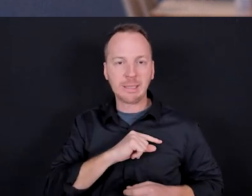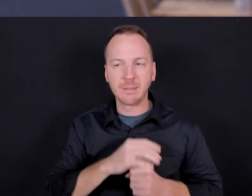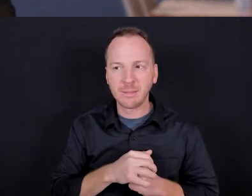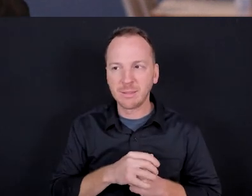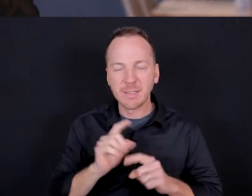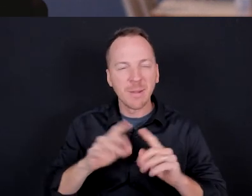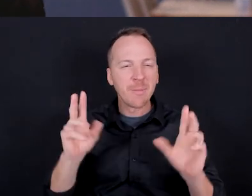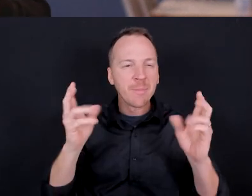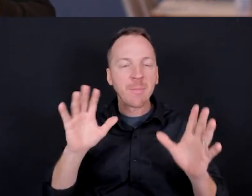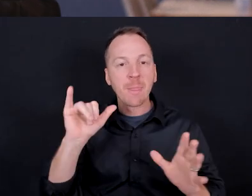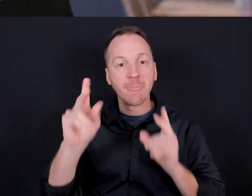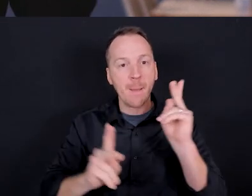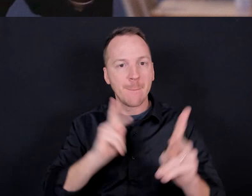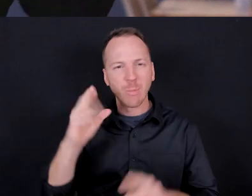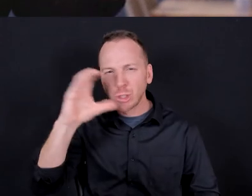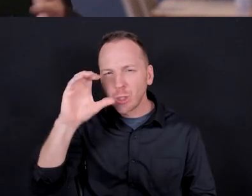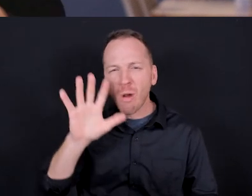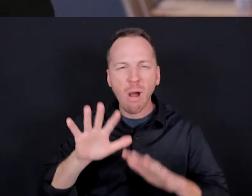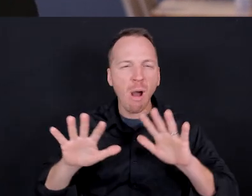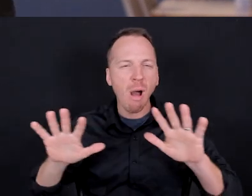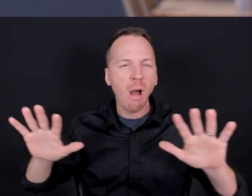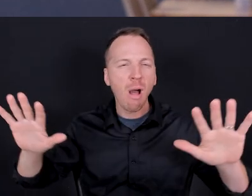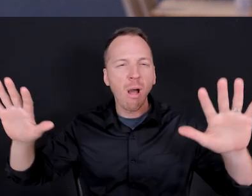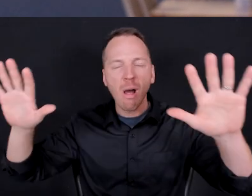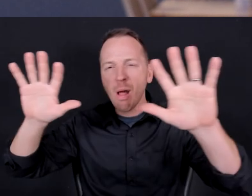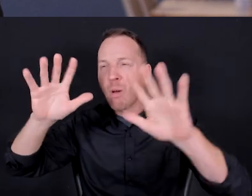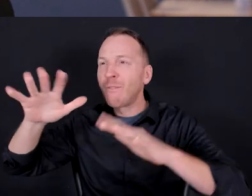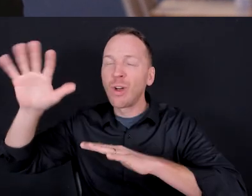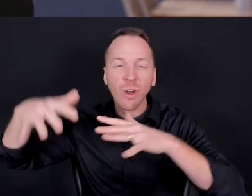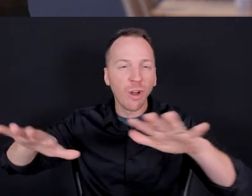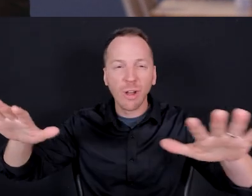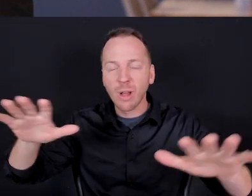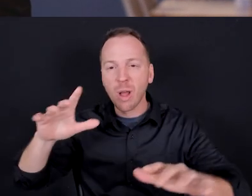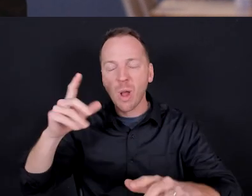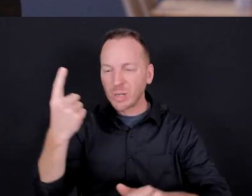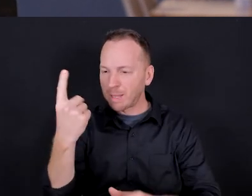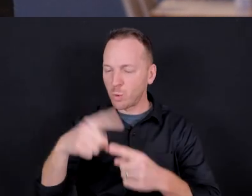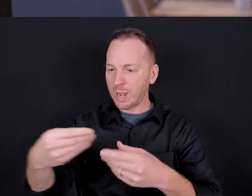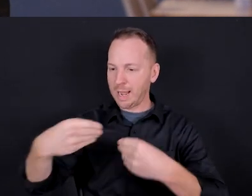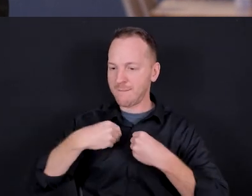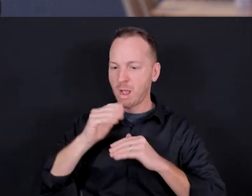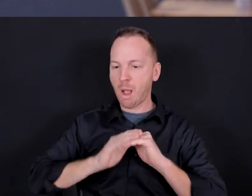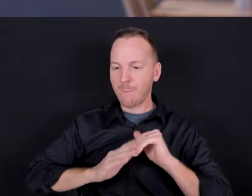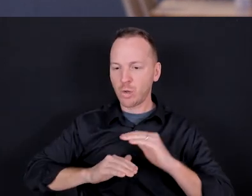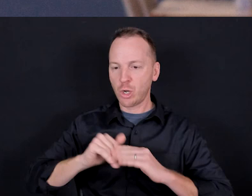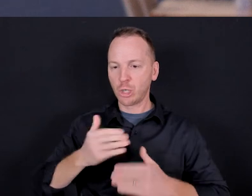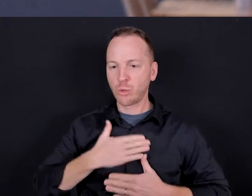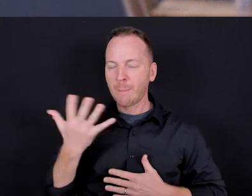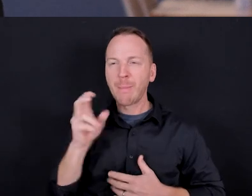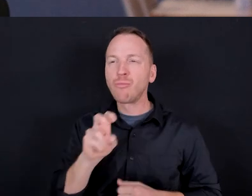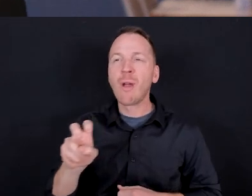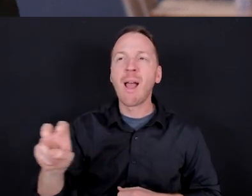But these people search high and low for something that's going to give them comfort and joy. Maybe they travel to